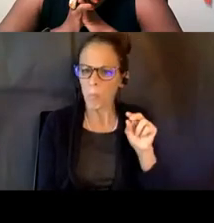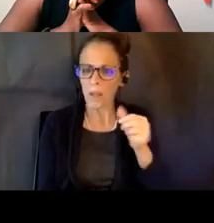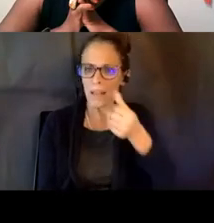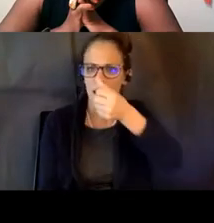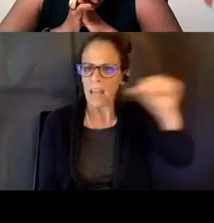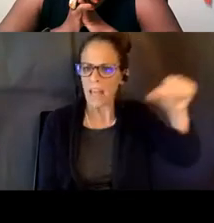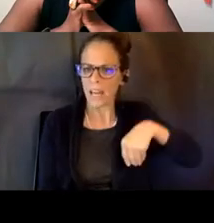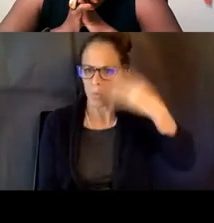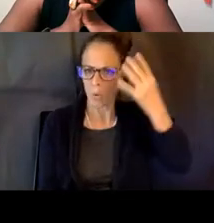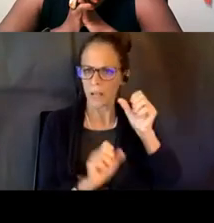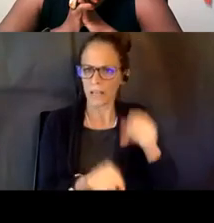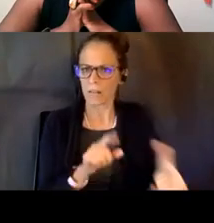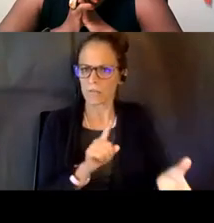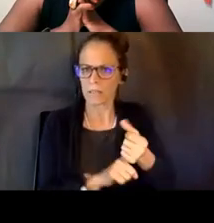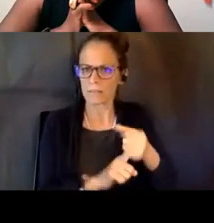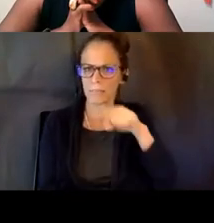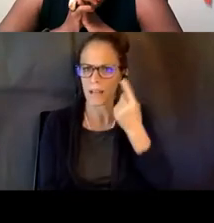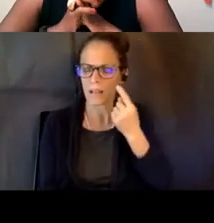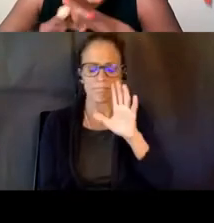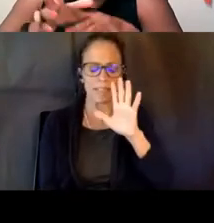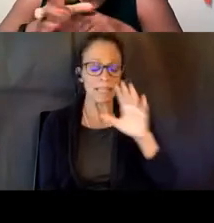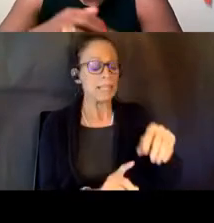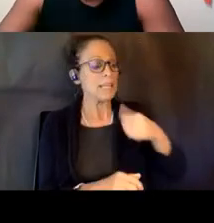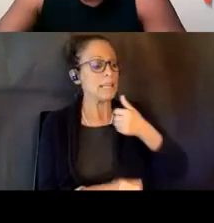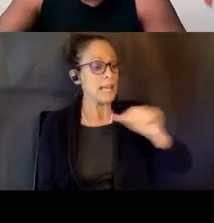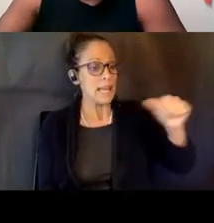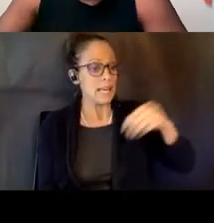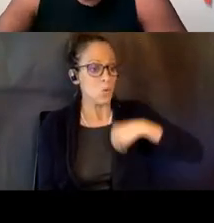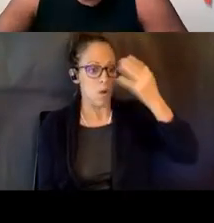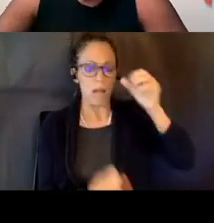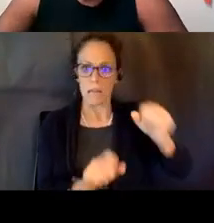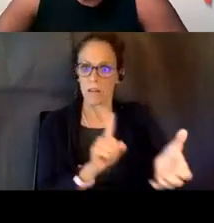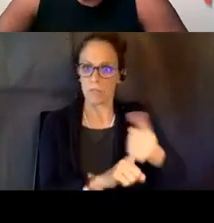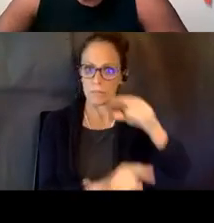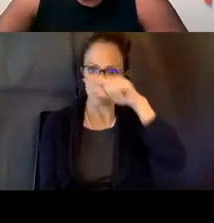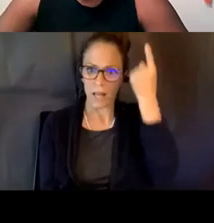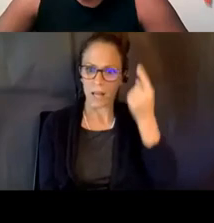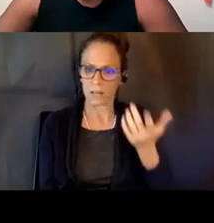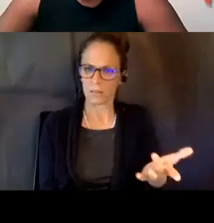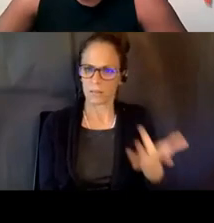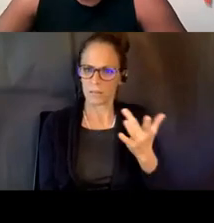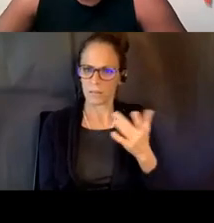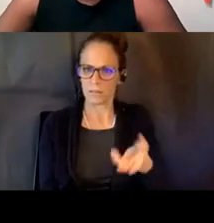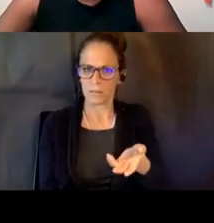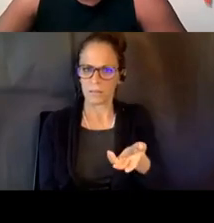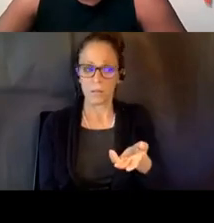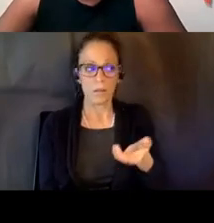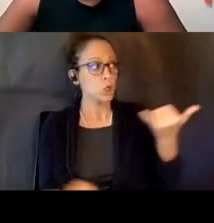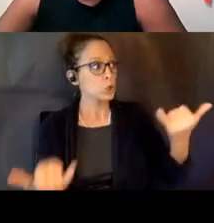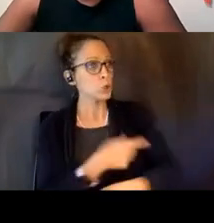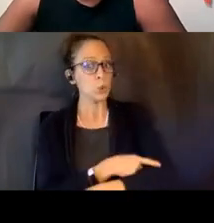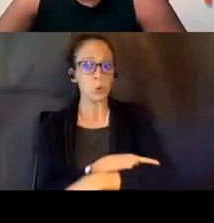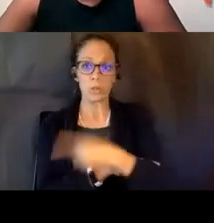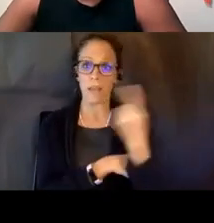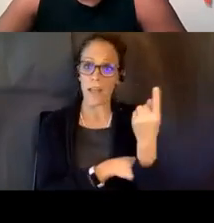know, if we think about today, the legacy of, as a Black or brown person, you know, friends of mine who